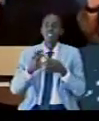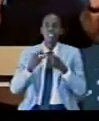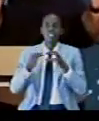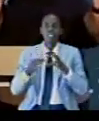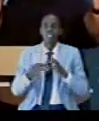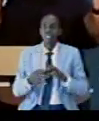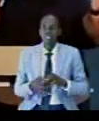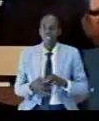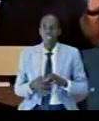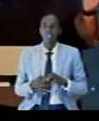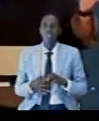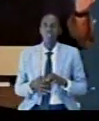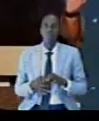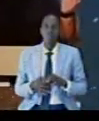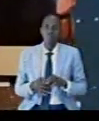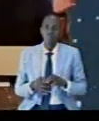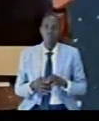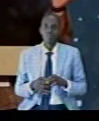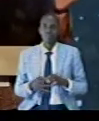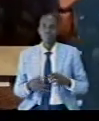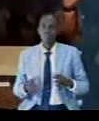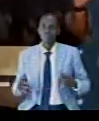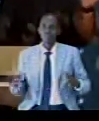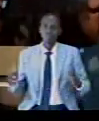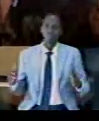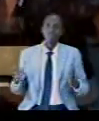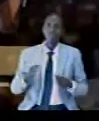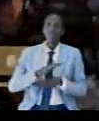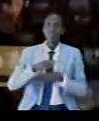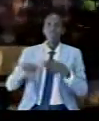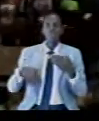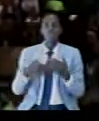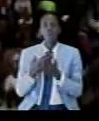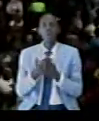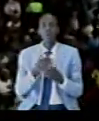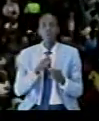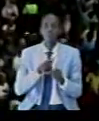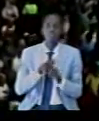Let's sing the verse. All sufficient. All